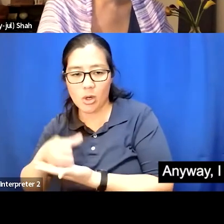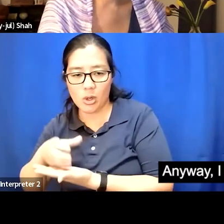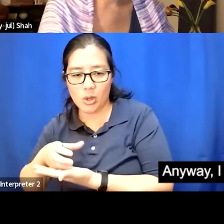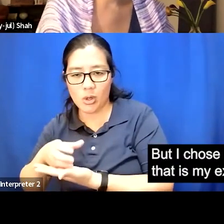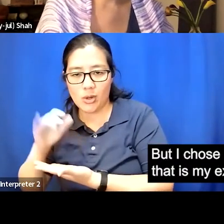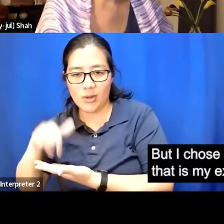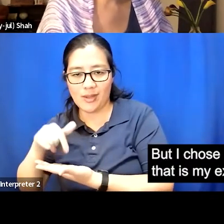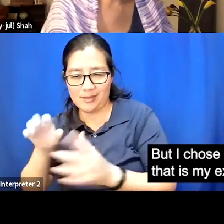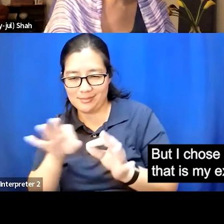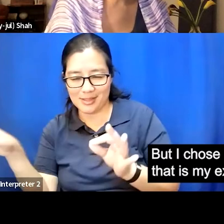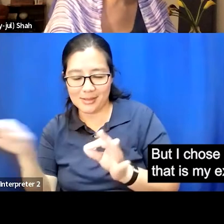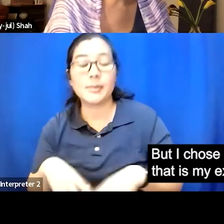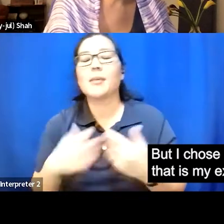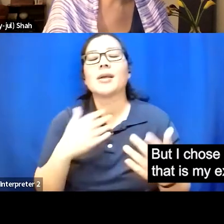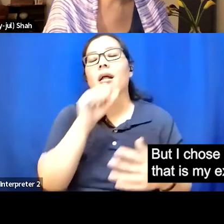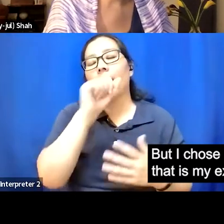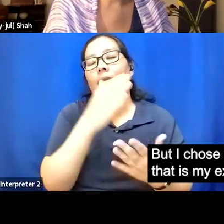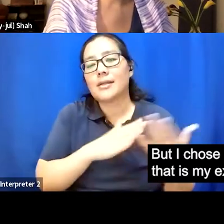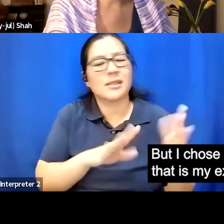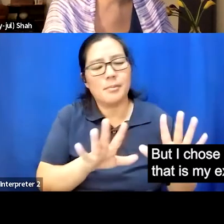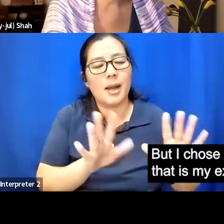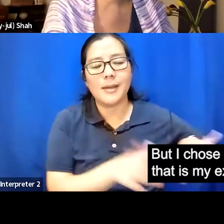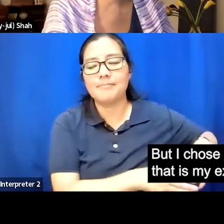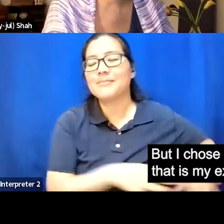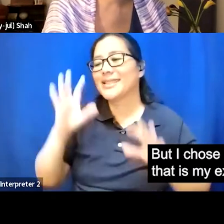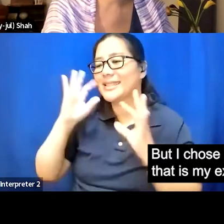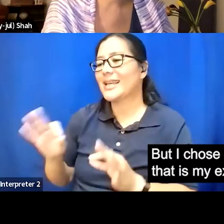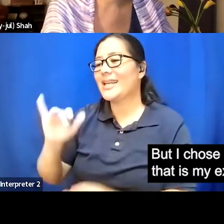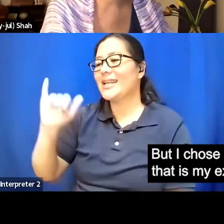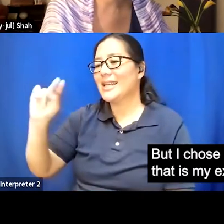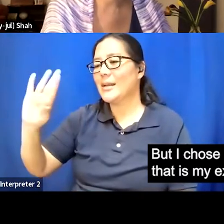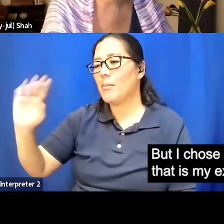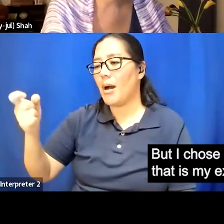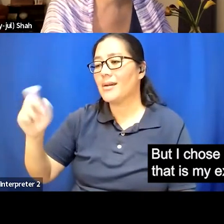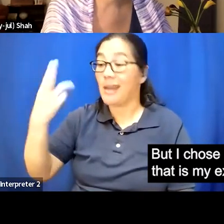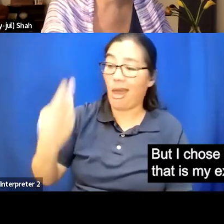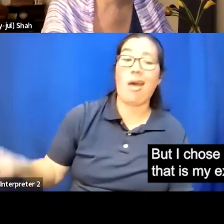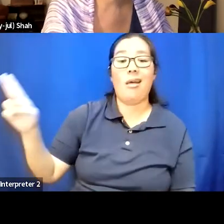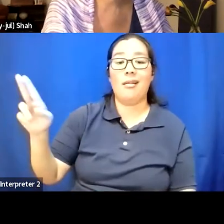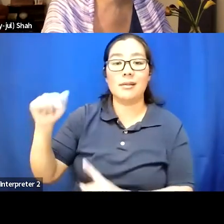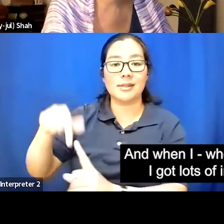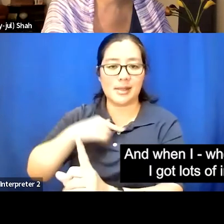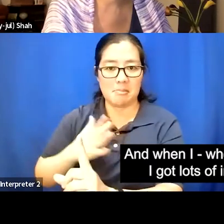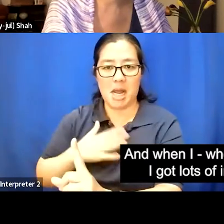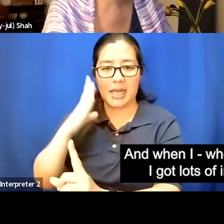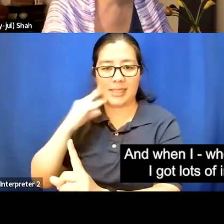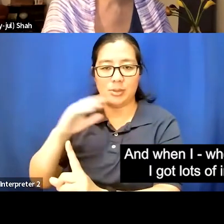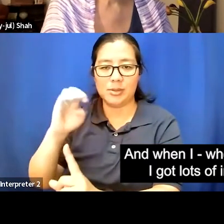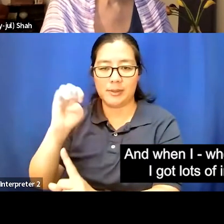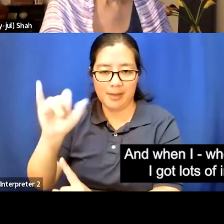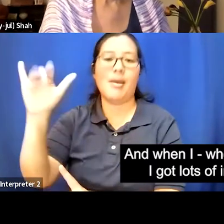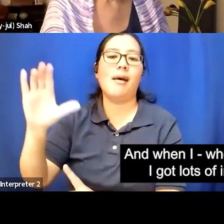Anyway, I love this section, but I chose inbox hell because that is my experience of email. And